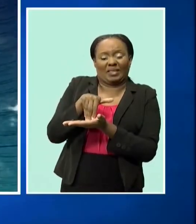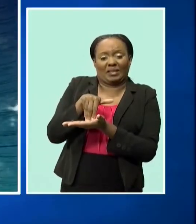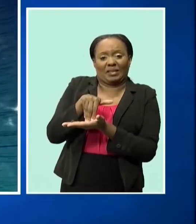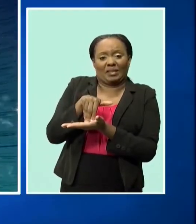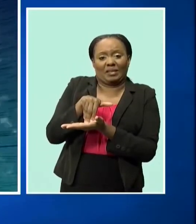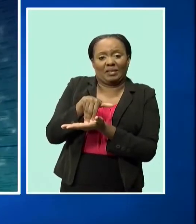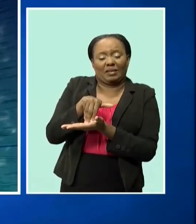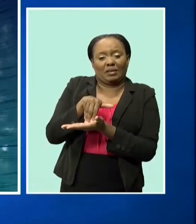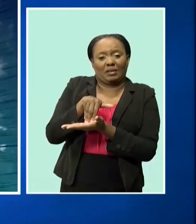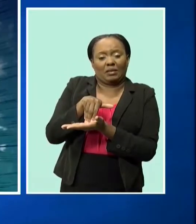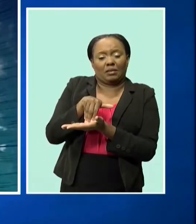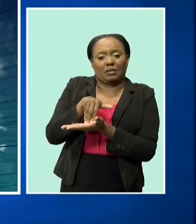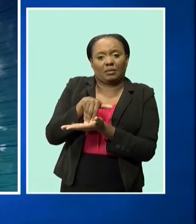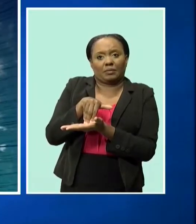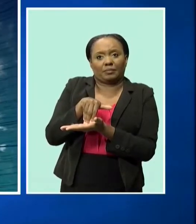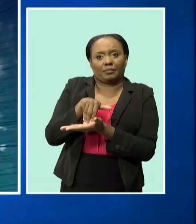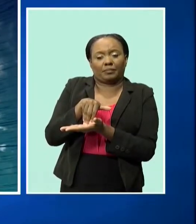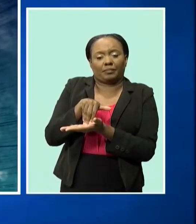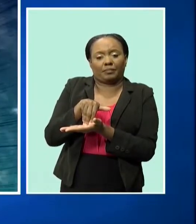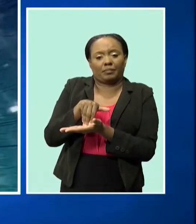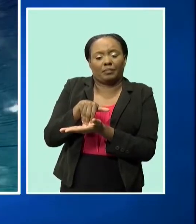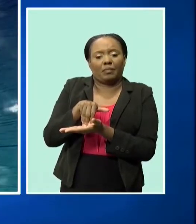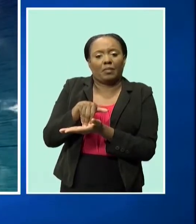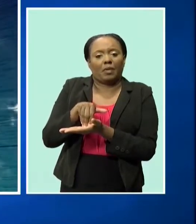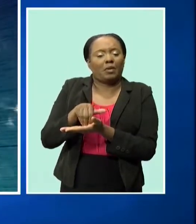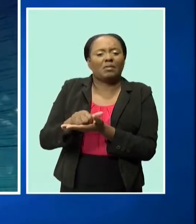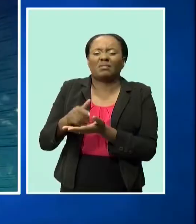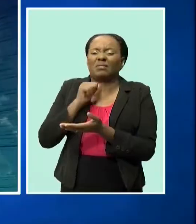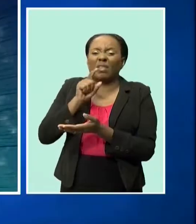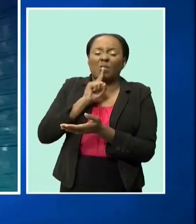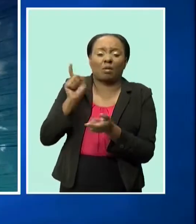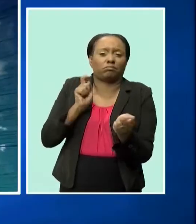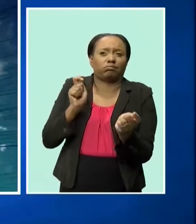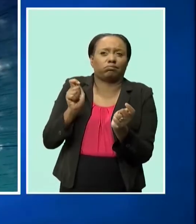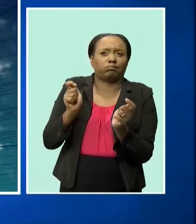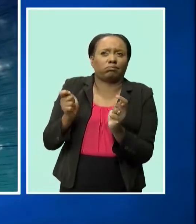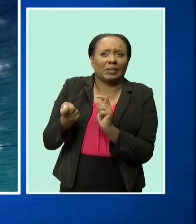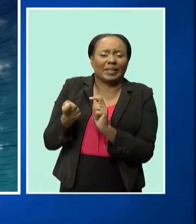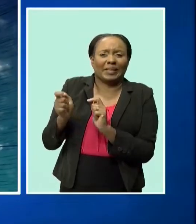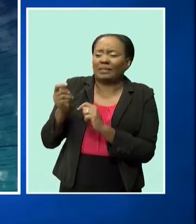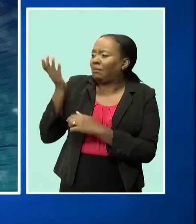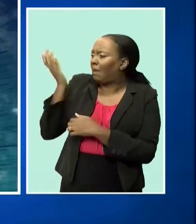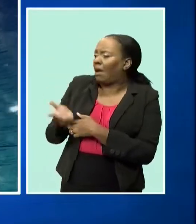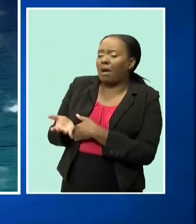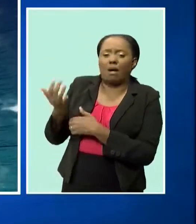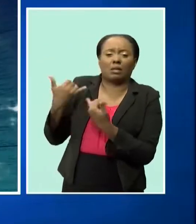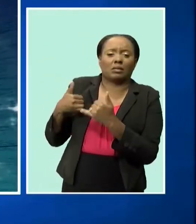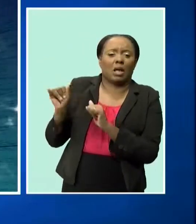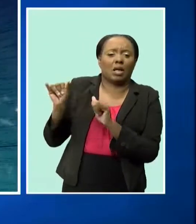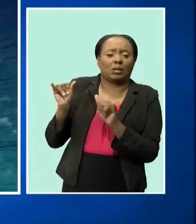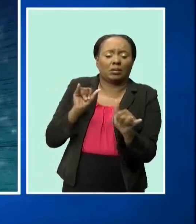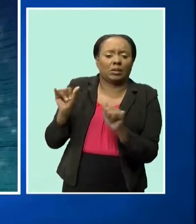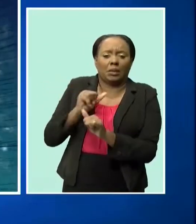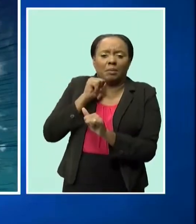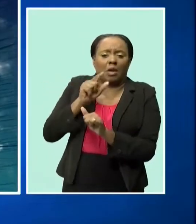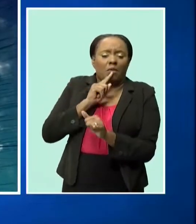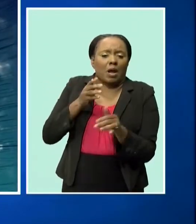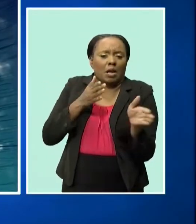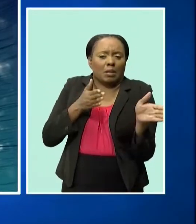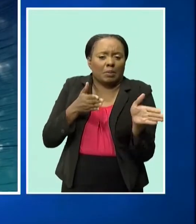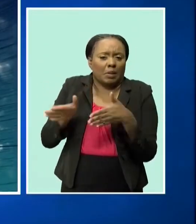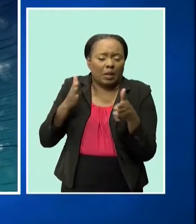so, like I said, throughout the course of the day, it hasn't changed much in its overall structure, and it remains really disorganized, and that's a very good